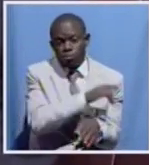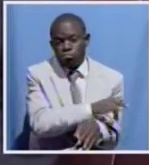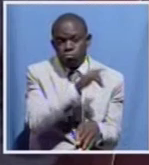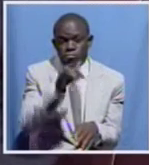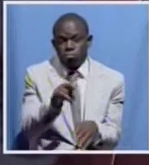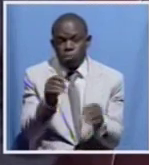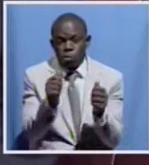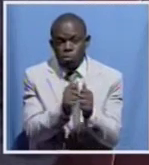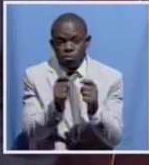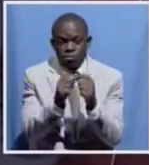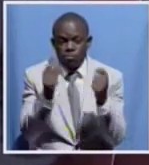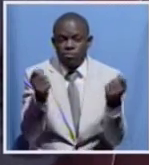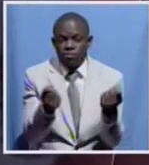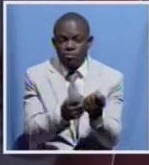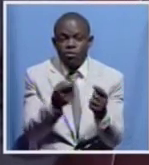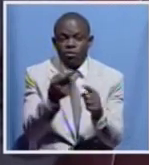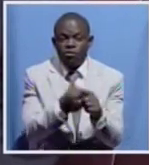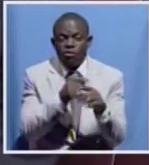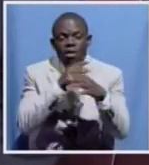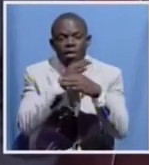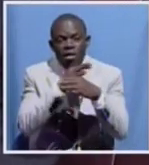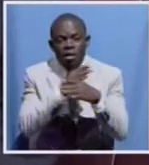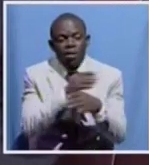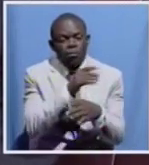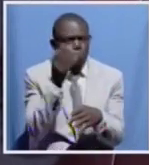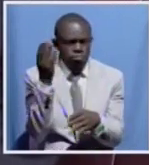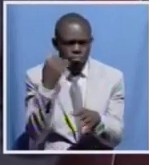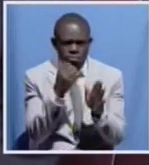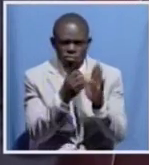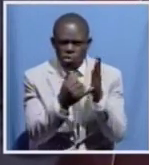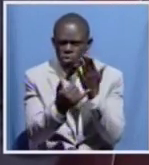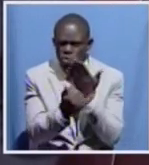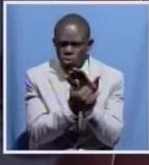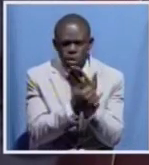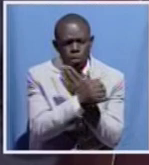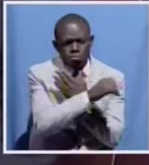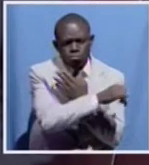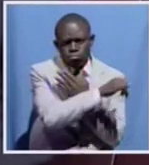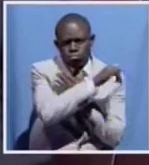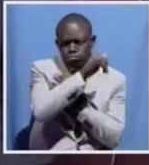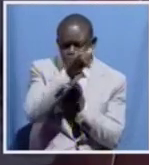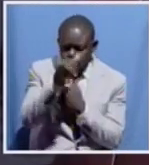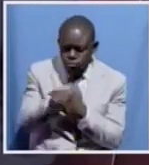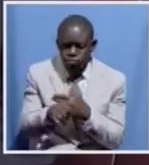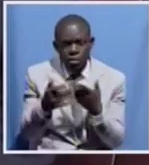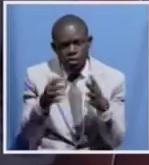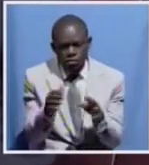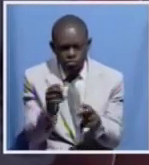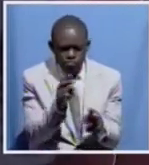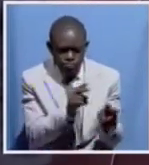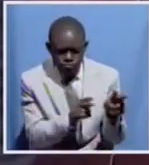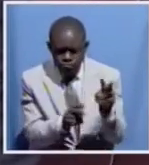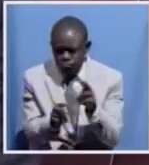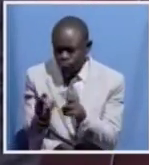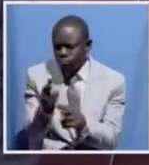been around here in July, and we had already done an inventory of what kind of equipment